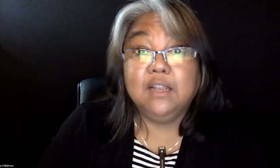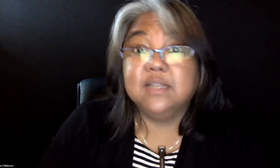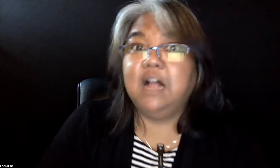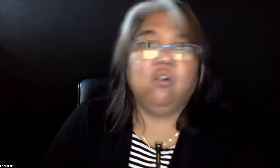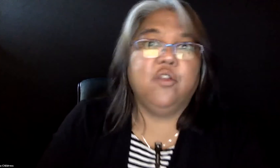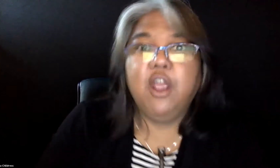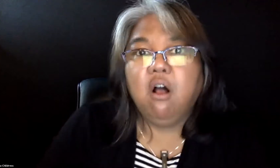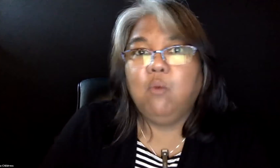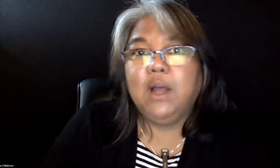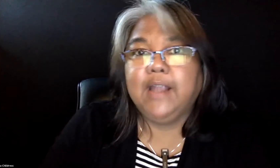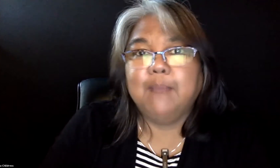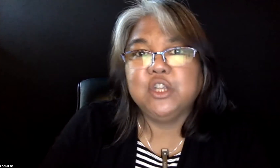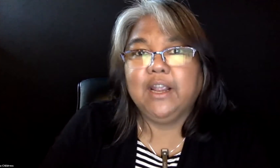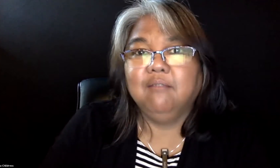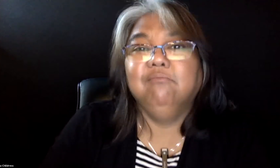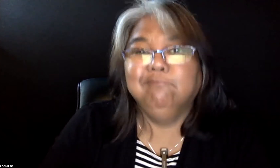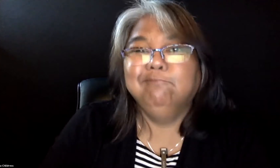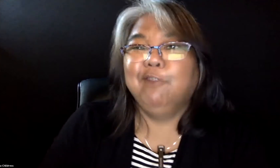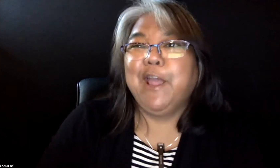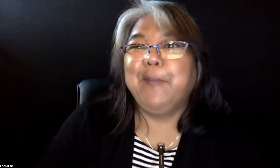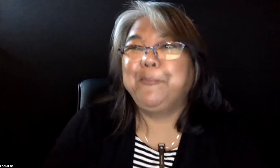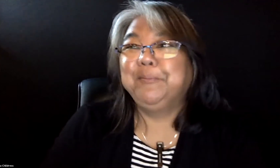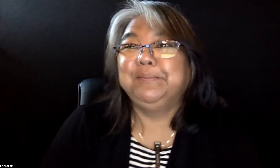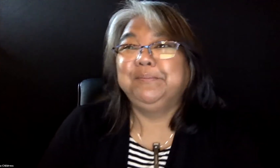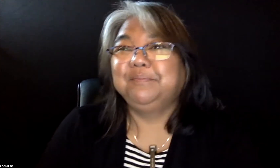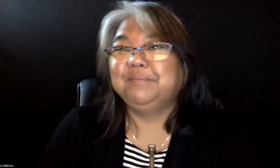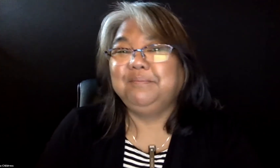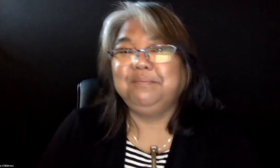want ASL or they all want captioning. Okay.